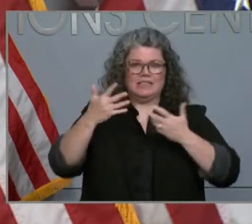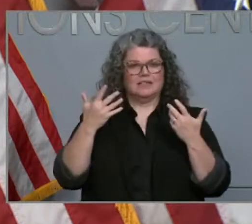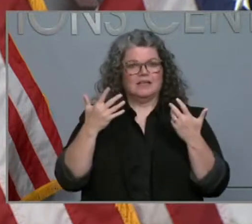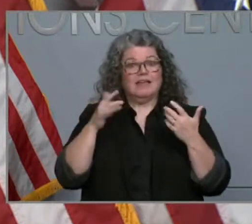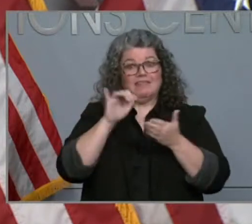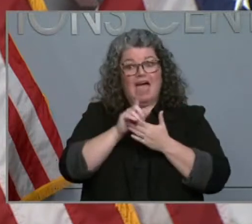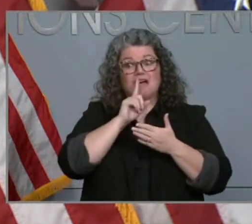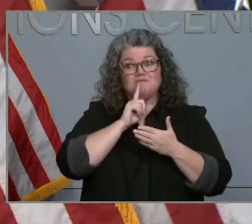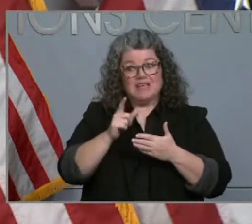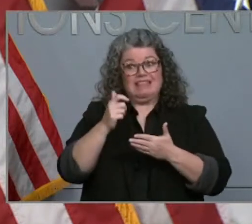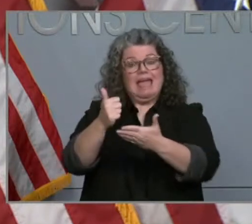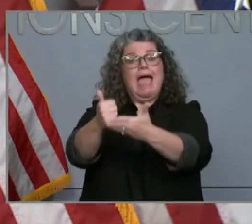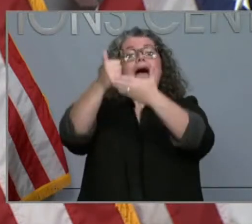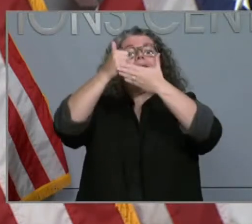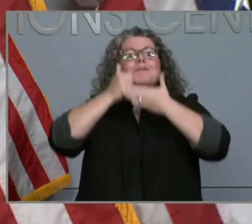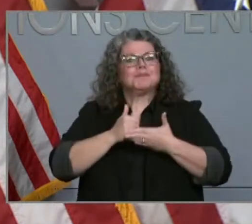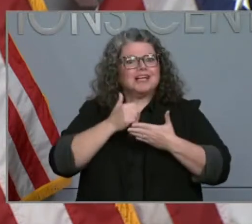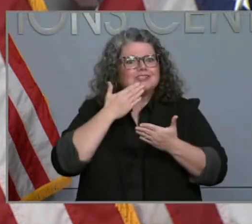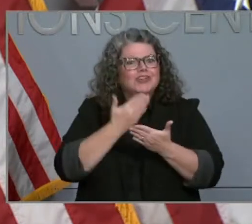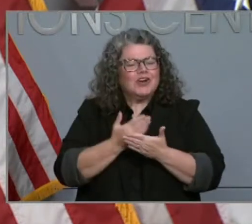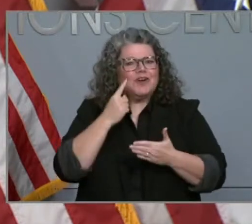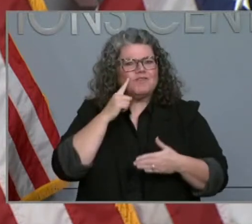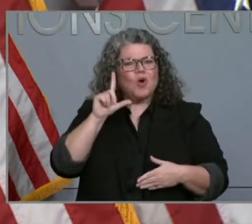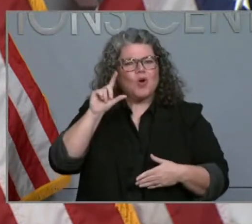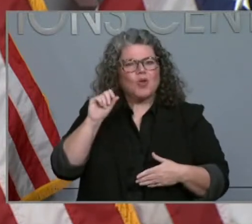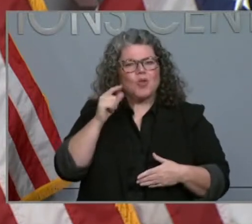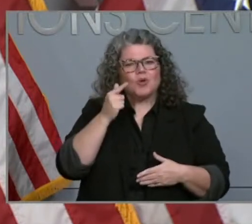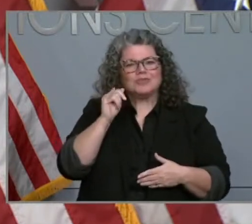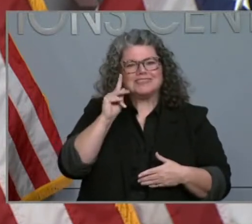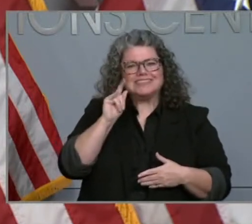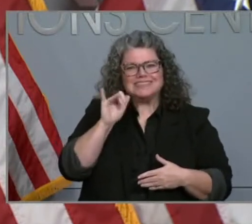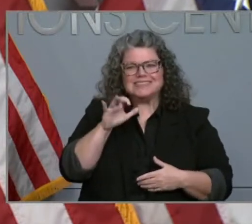purposes actually are just good logistical purposes. And we